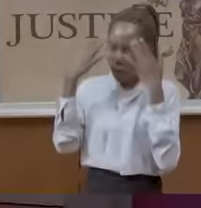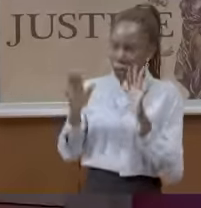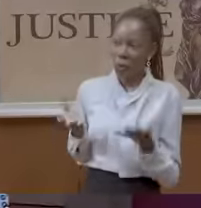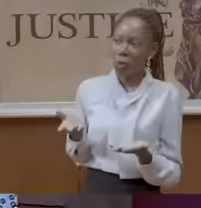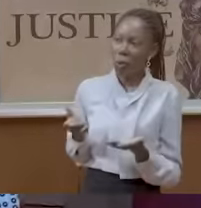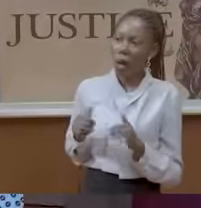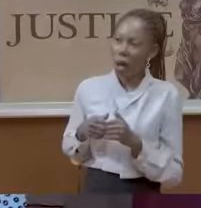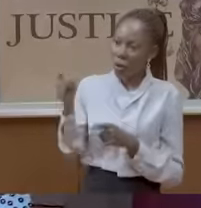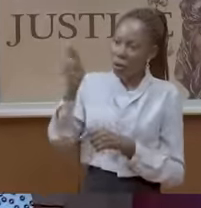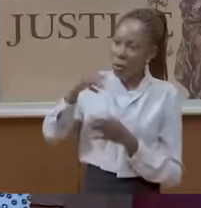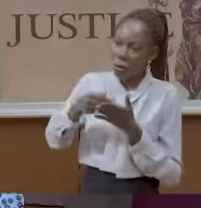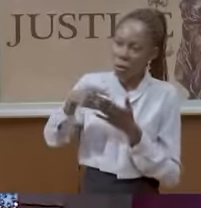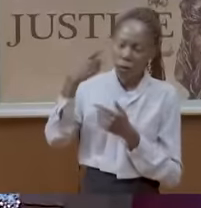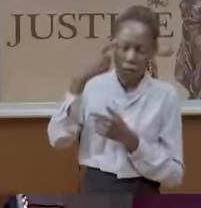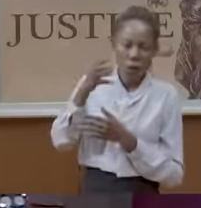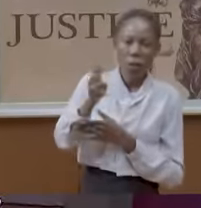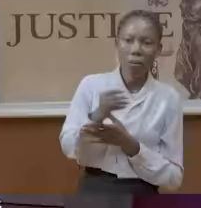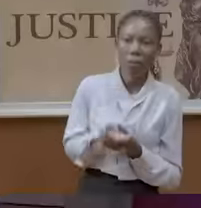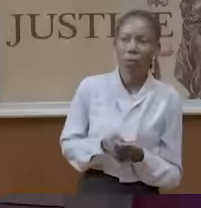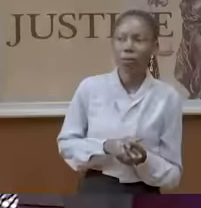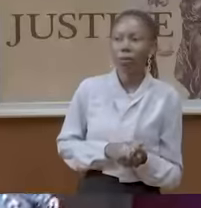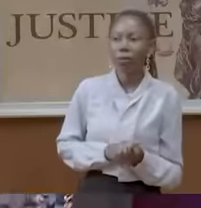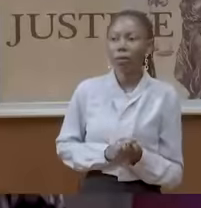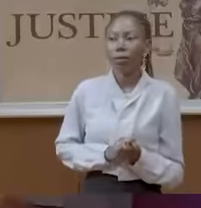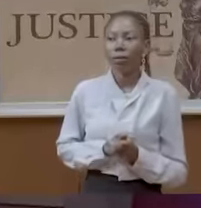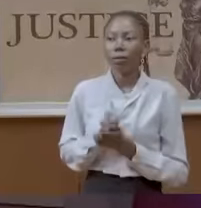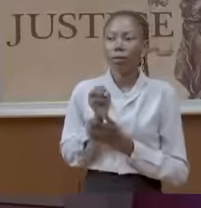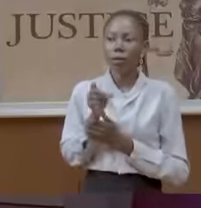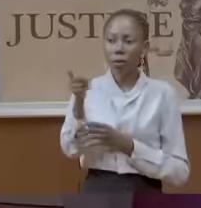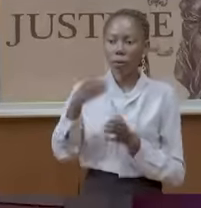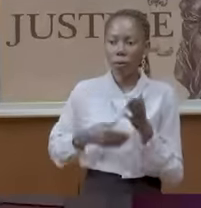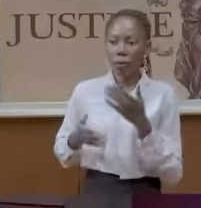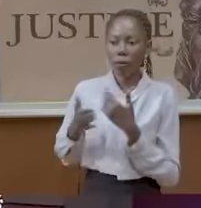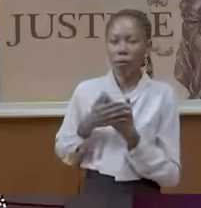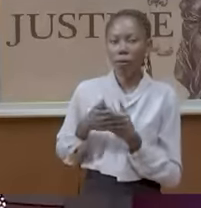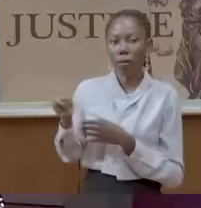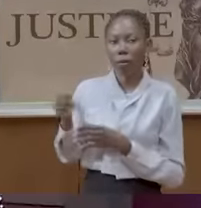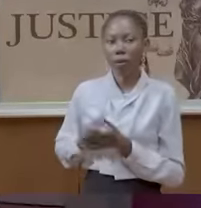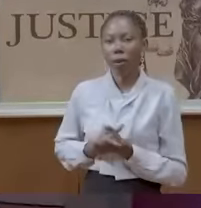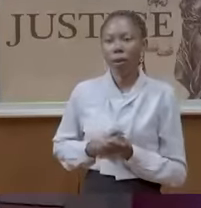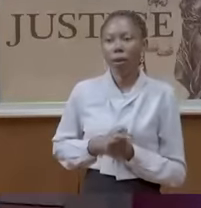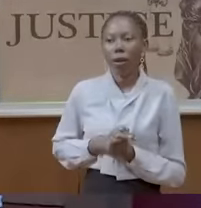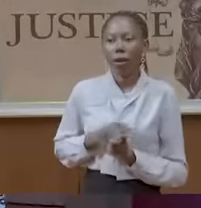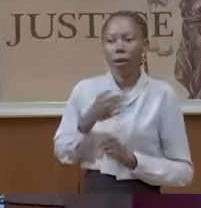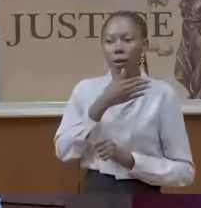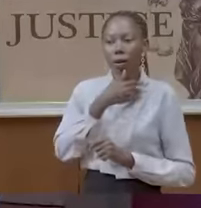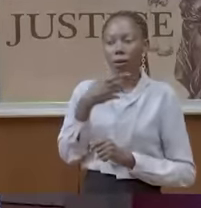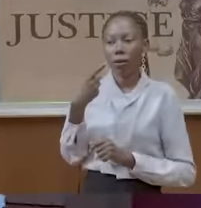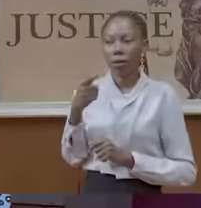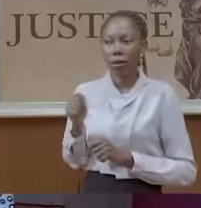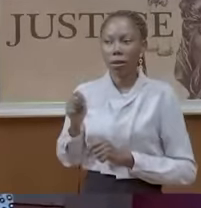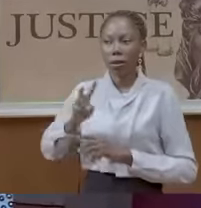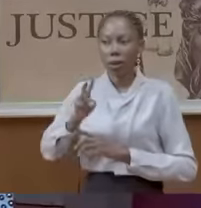So after that, I didn't know they were planning for me to come. Somehow I came back. Then the second time I ran again, it